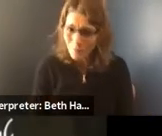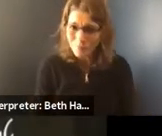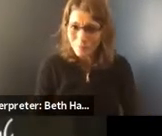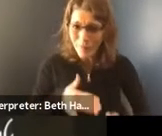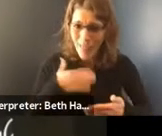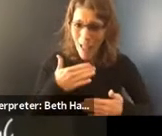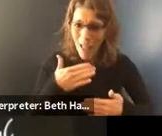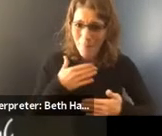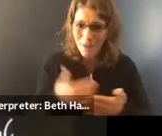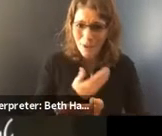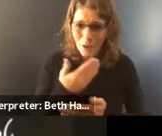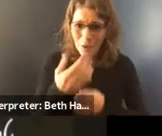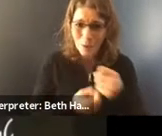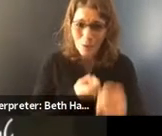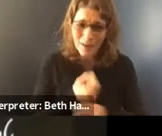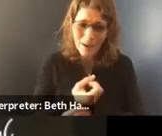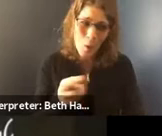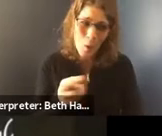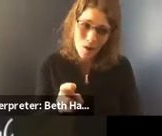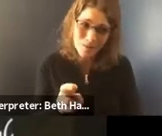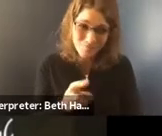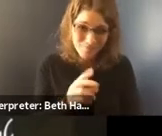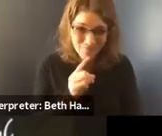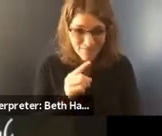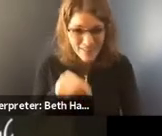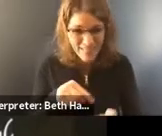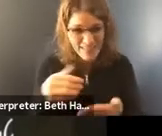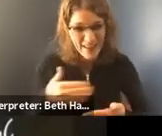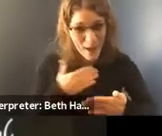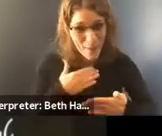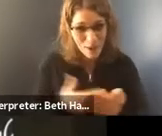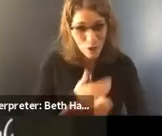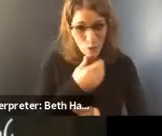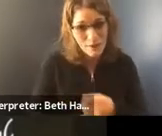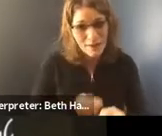it? You know, we began this year